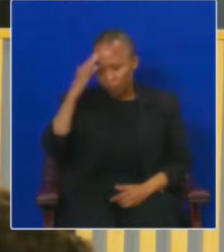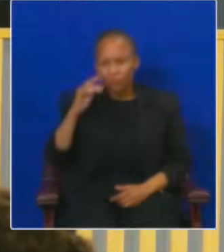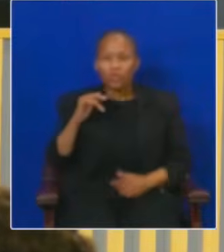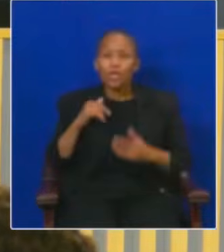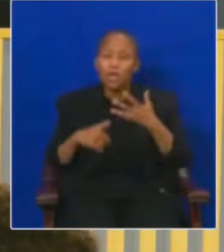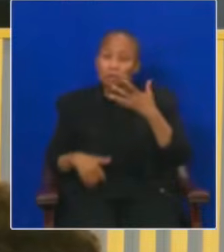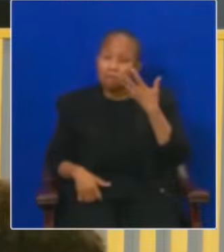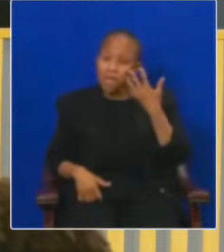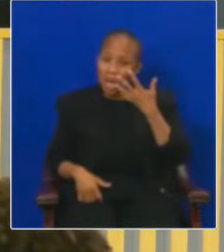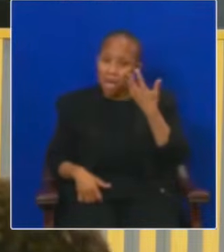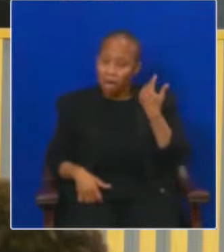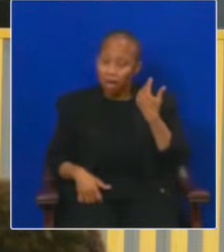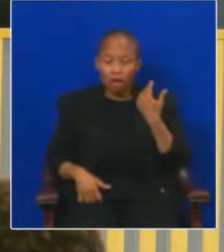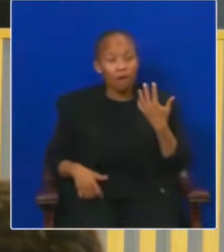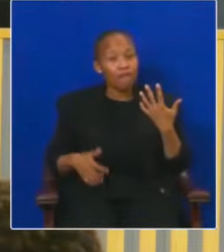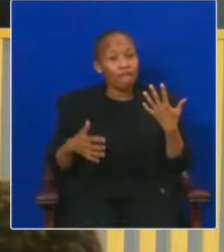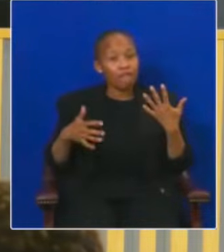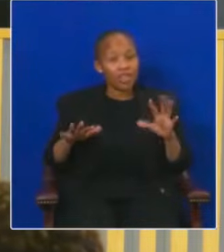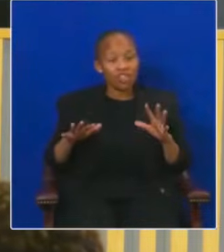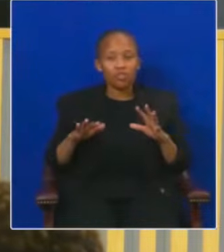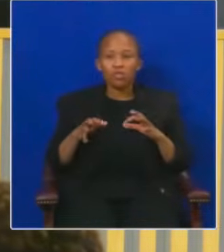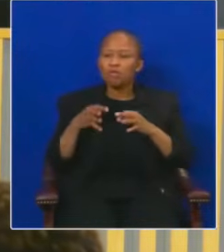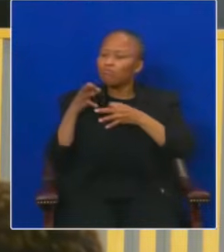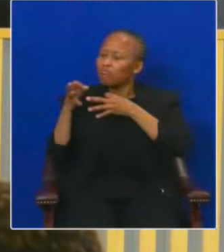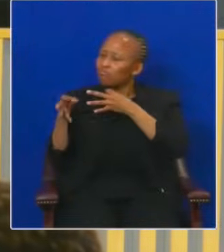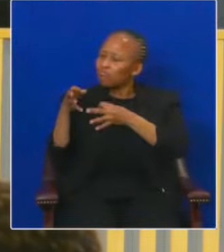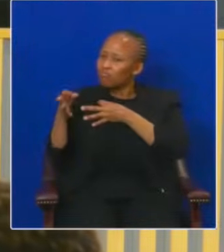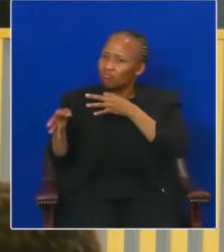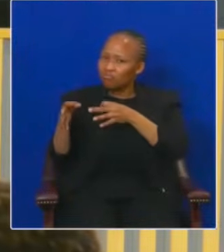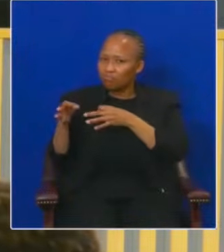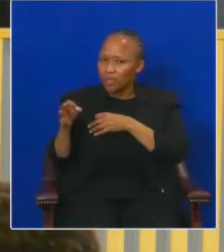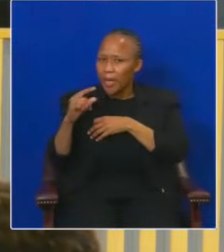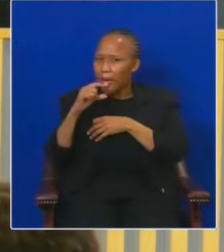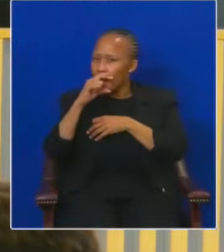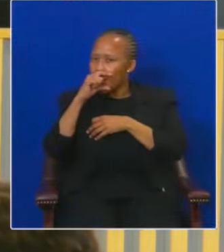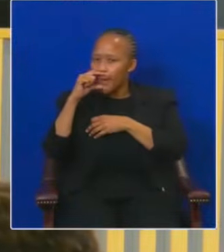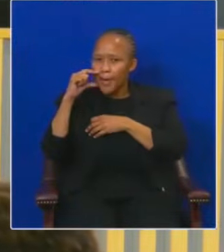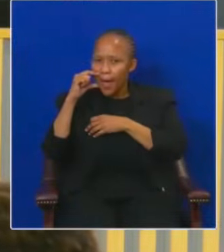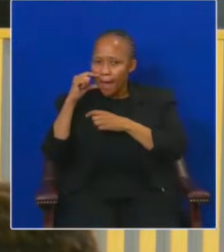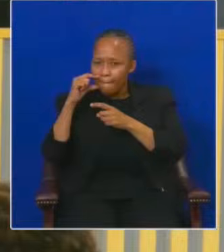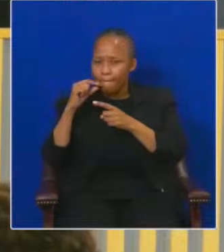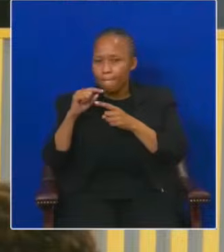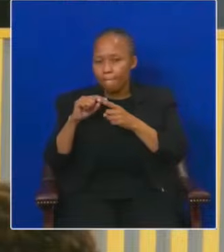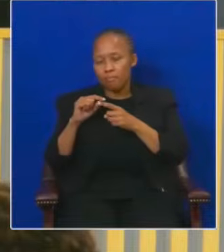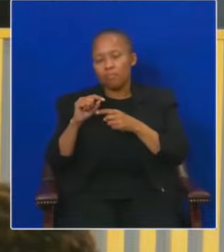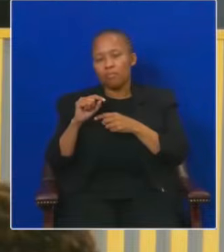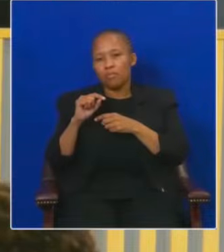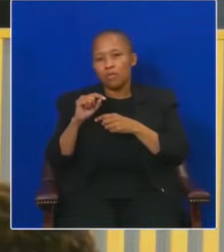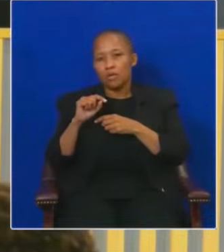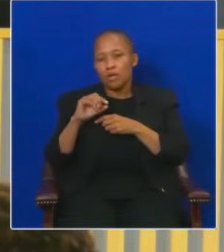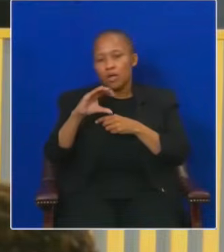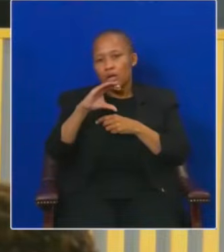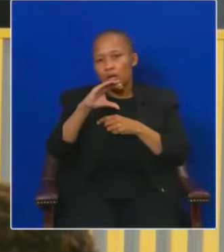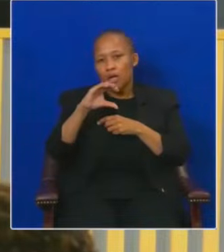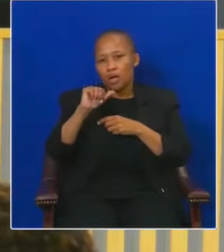the name of Mr. Calvin Rafadi, why you needed to know that?